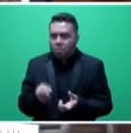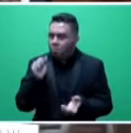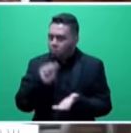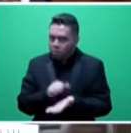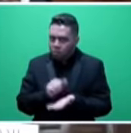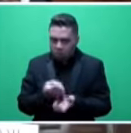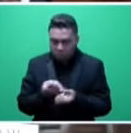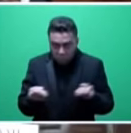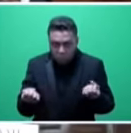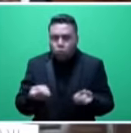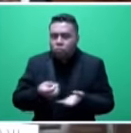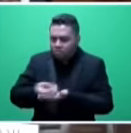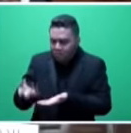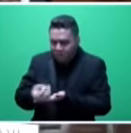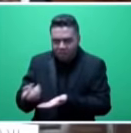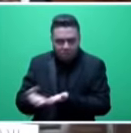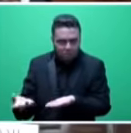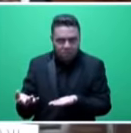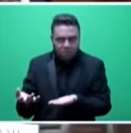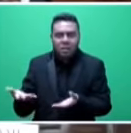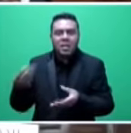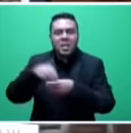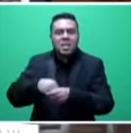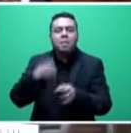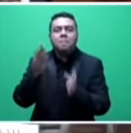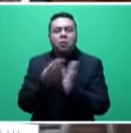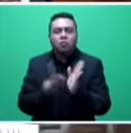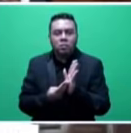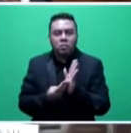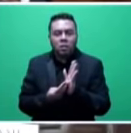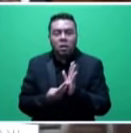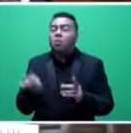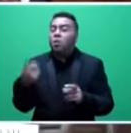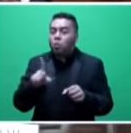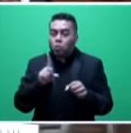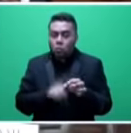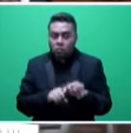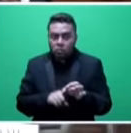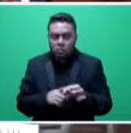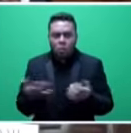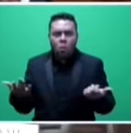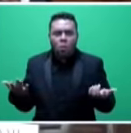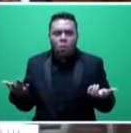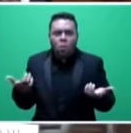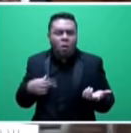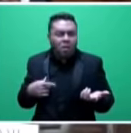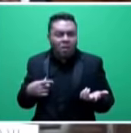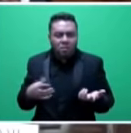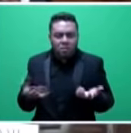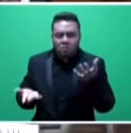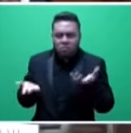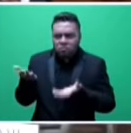to spend the total amount allocated in the budget. The question is, why is the variation